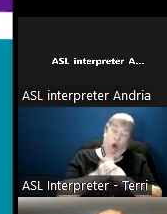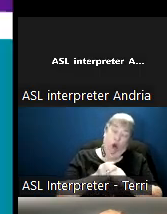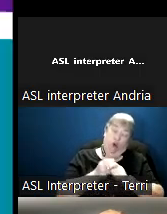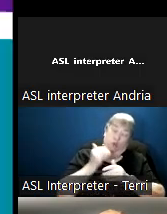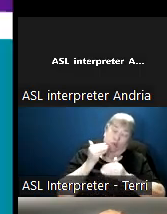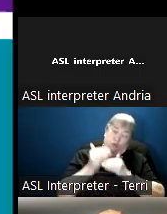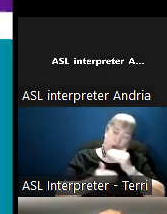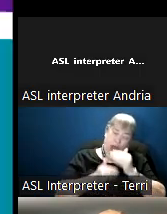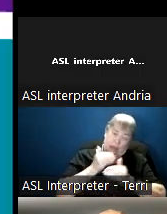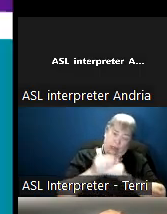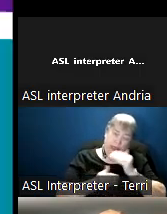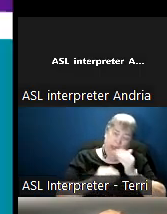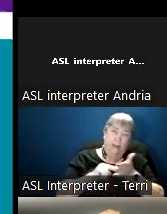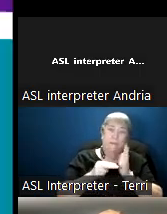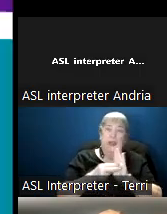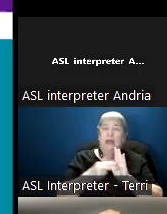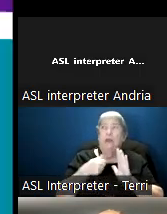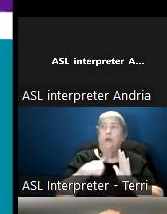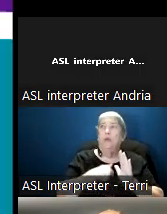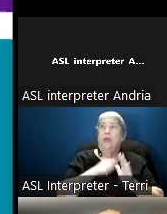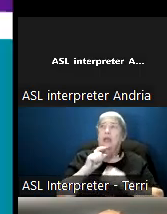us to go through